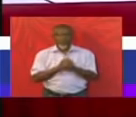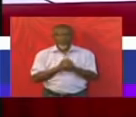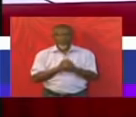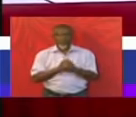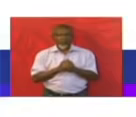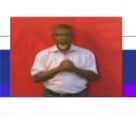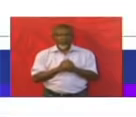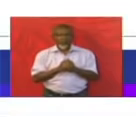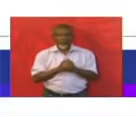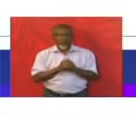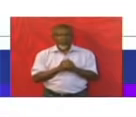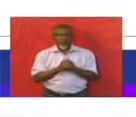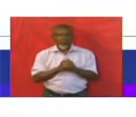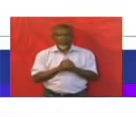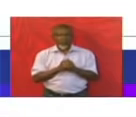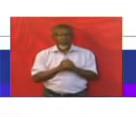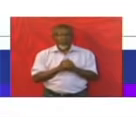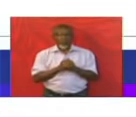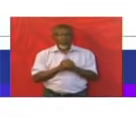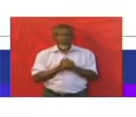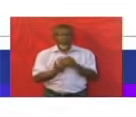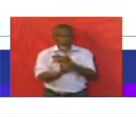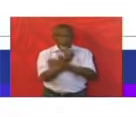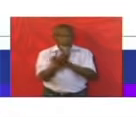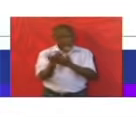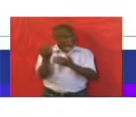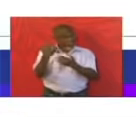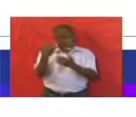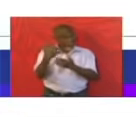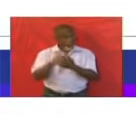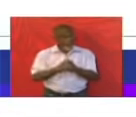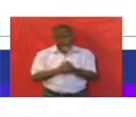Good morning to all. Go ahead, please.